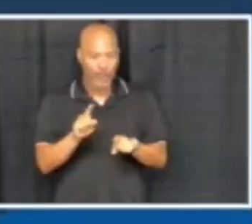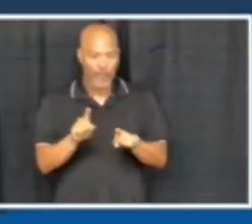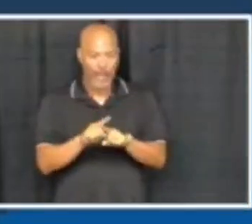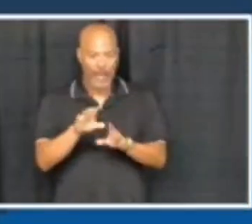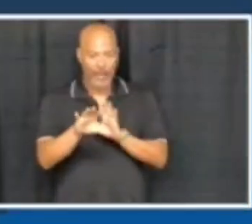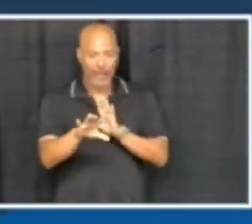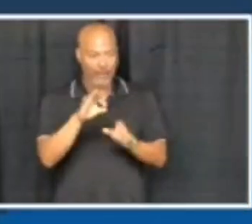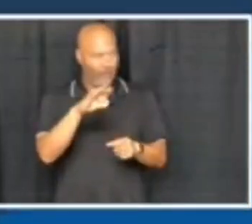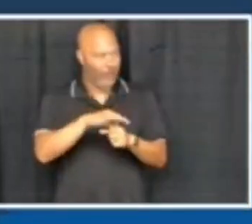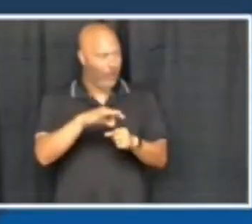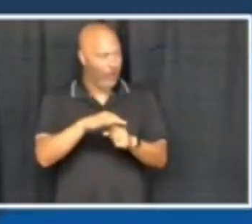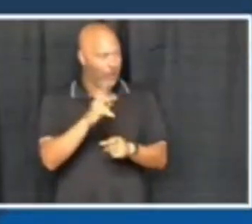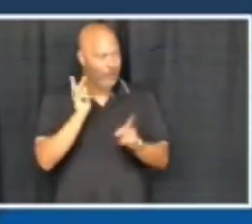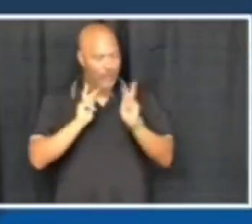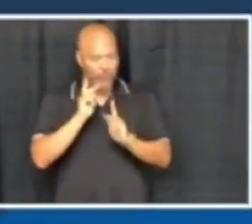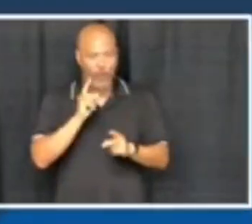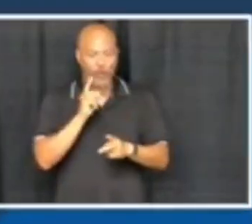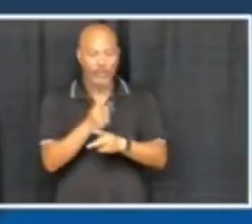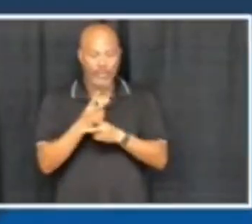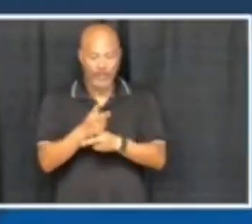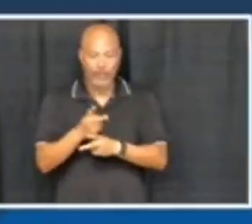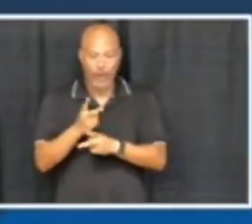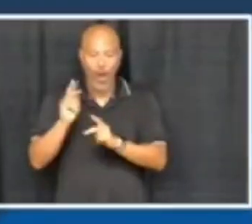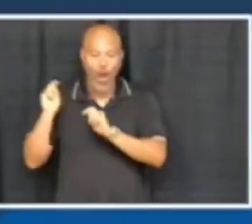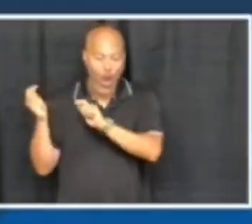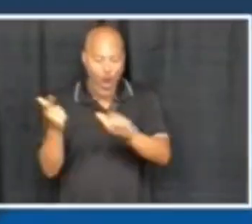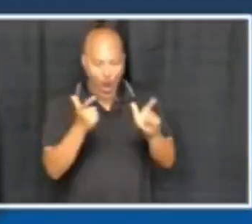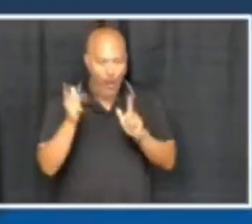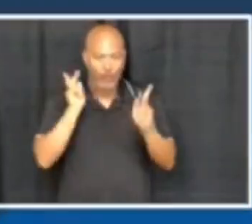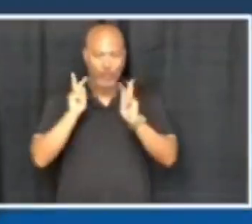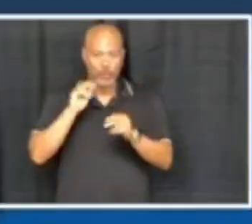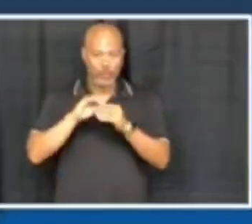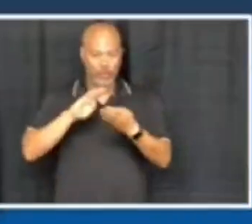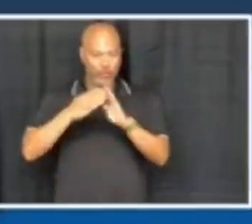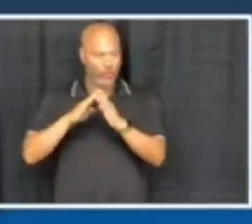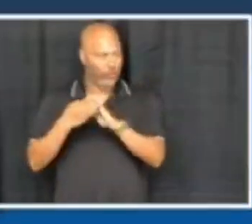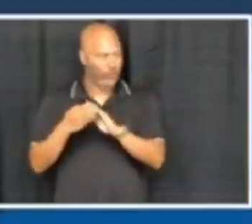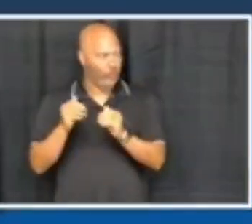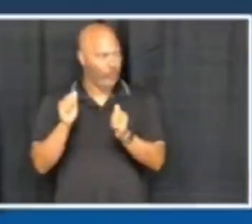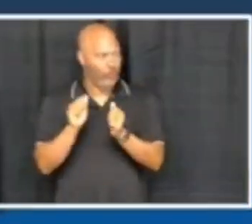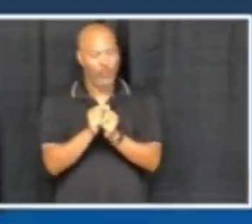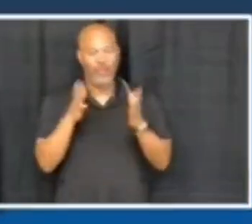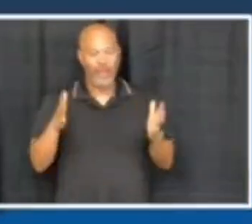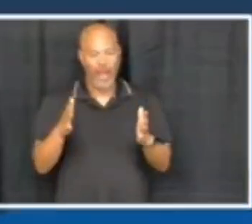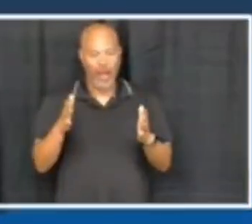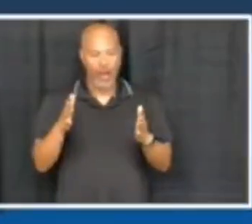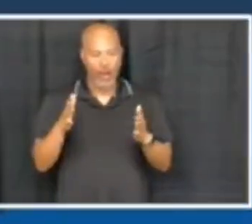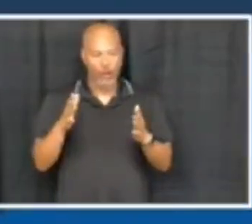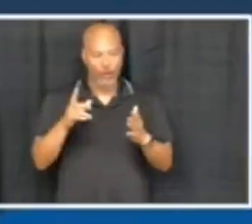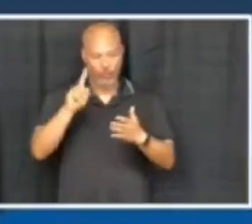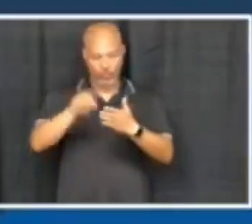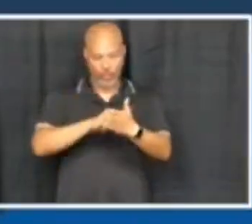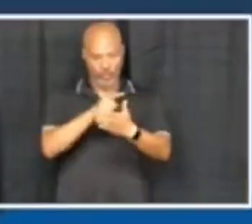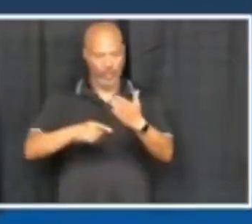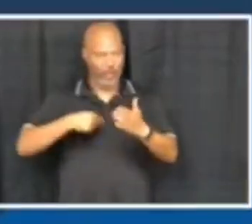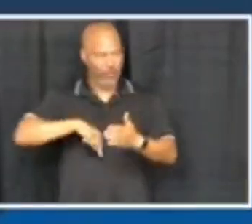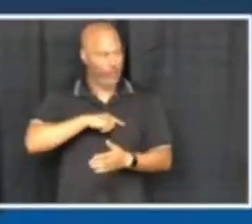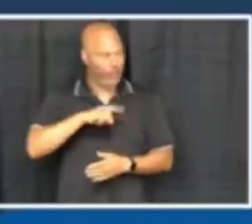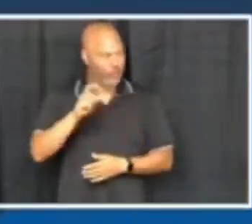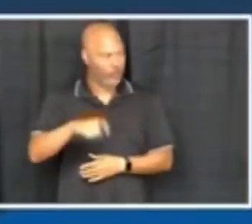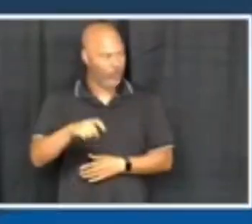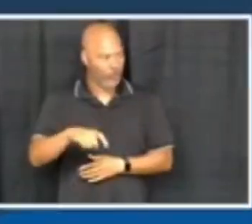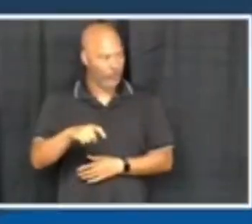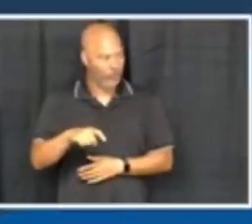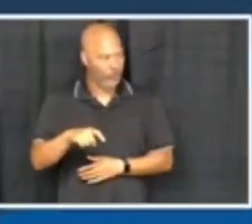elected officials are to take care of all members of our community without being partial. We are supposed